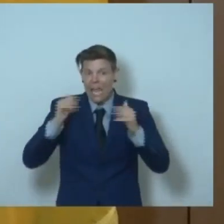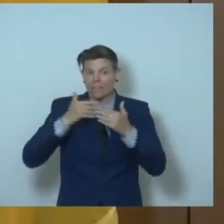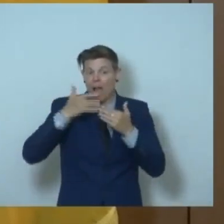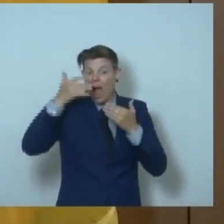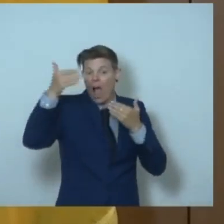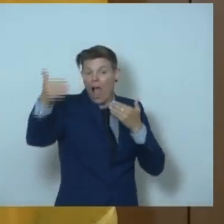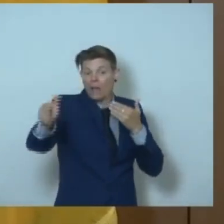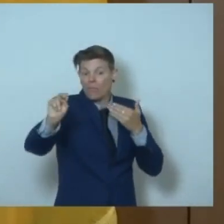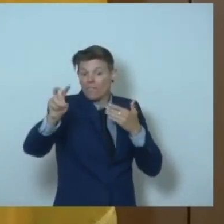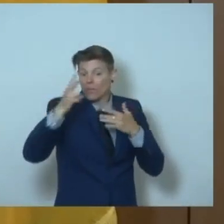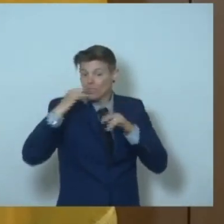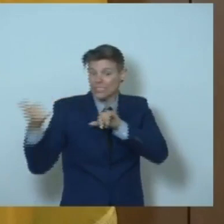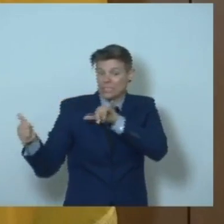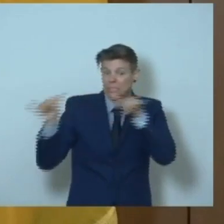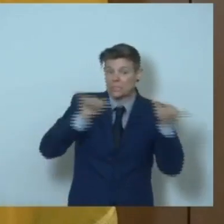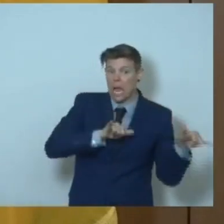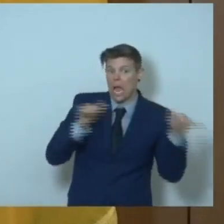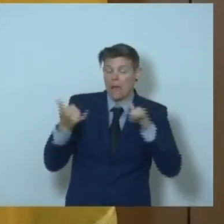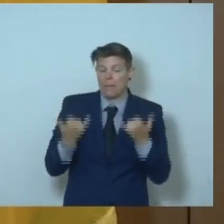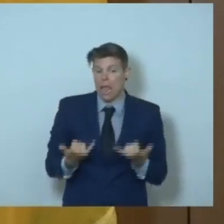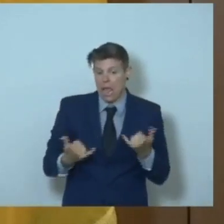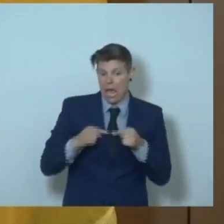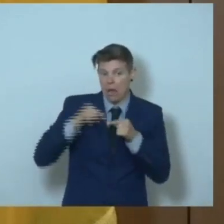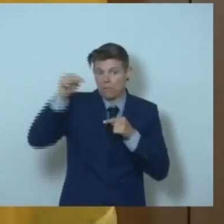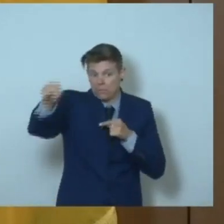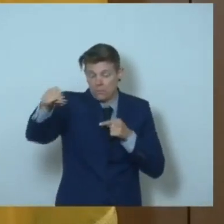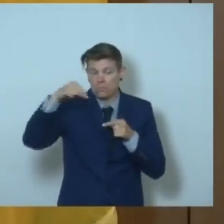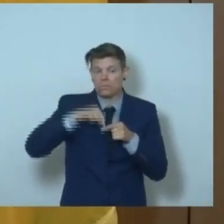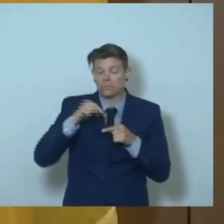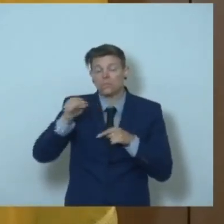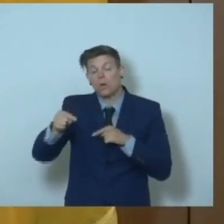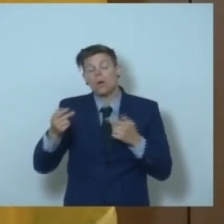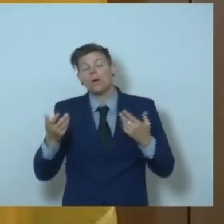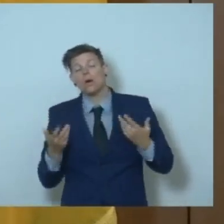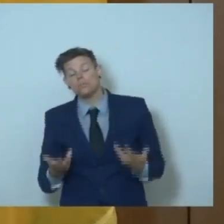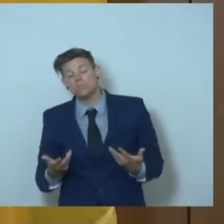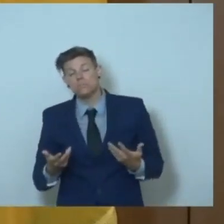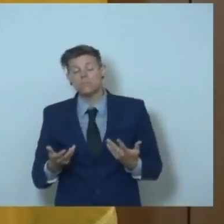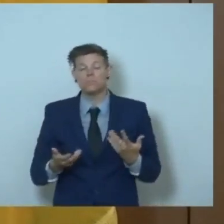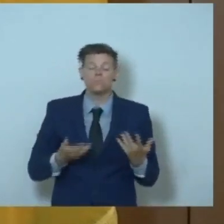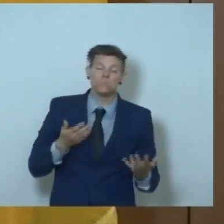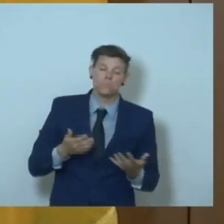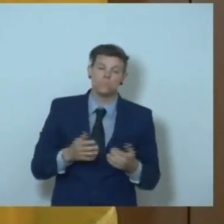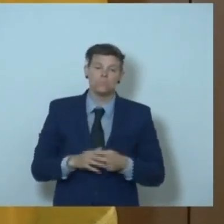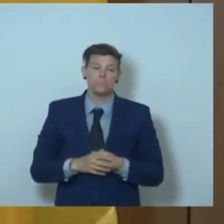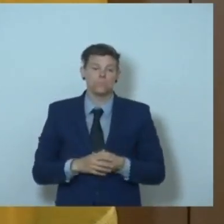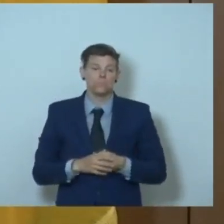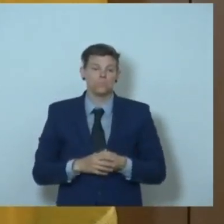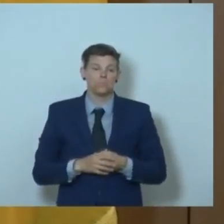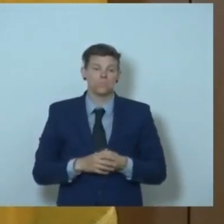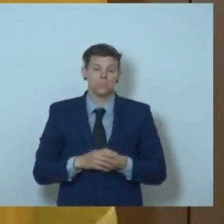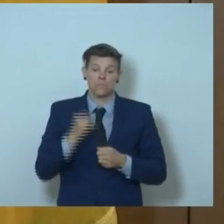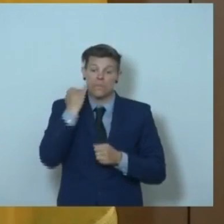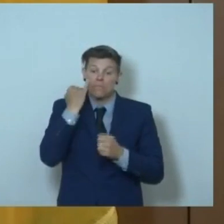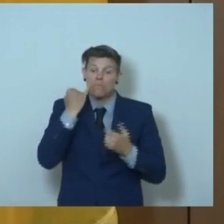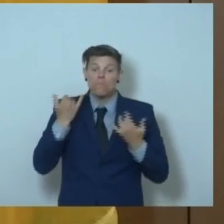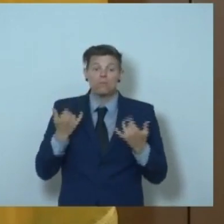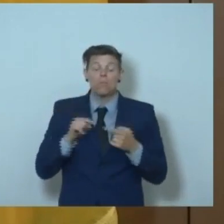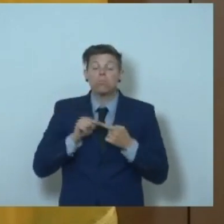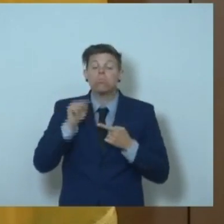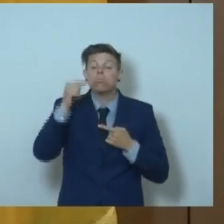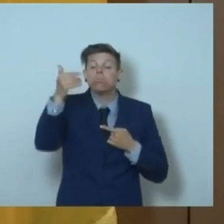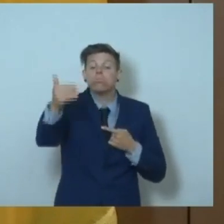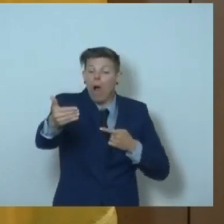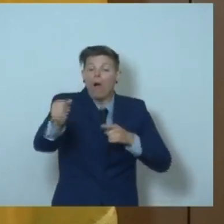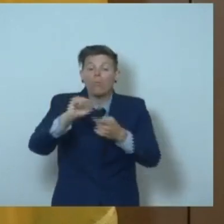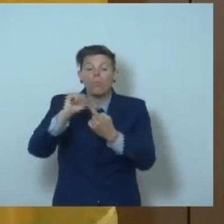one believes will occur, that if conditions didn't warrant it, even with COVID, then maybe